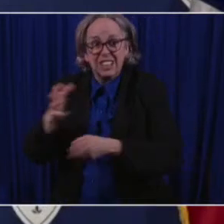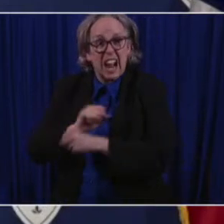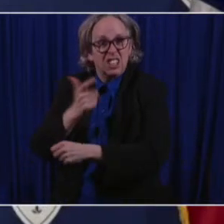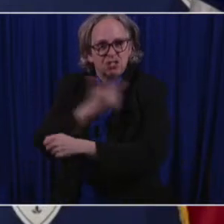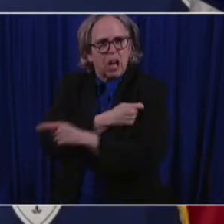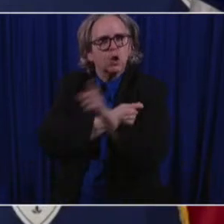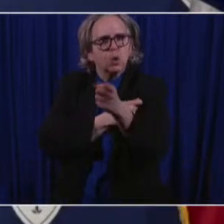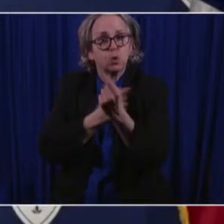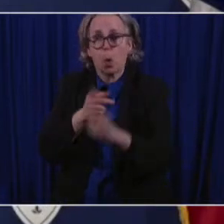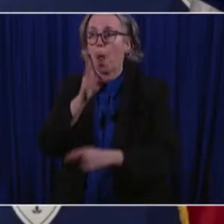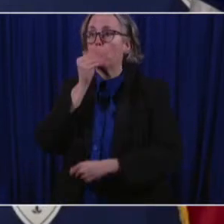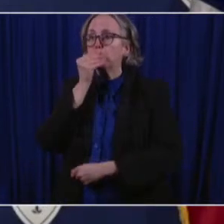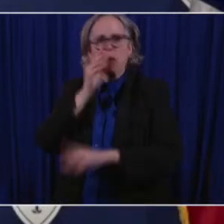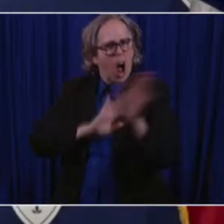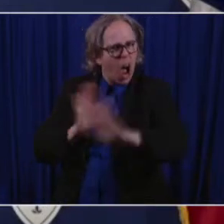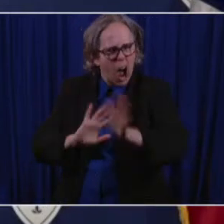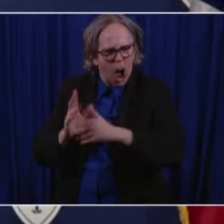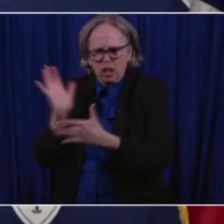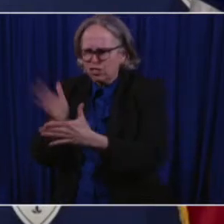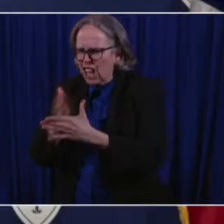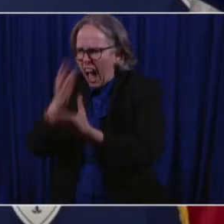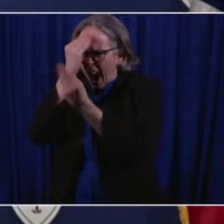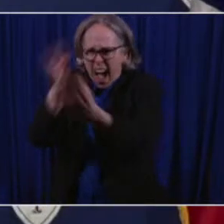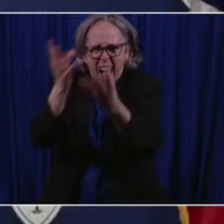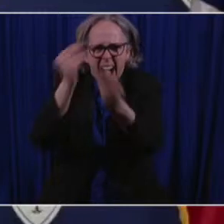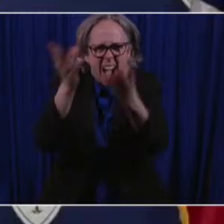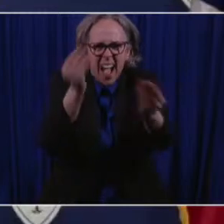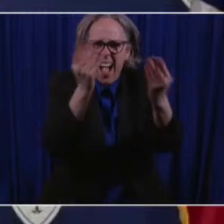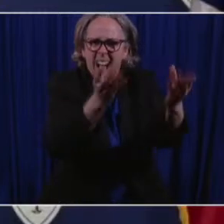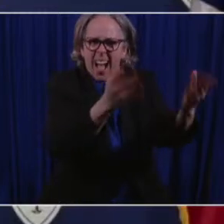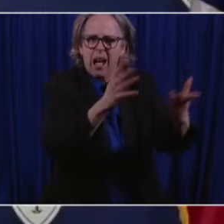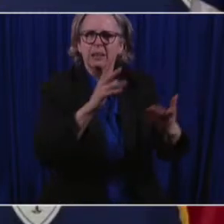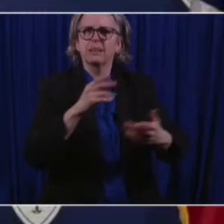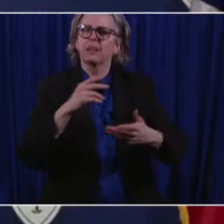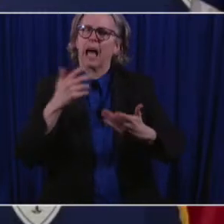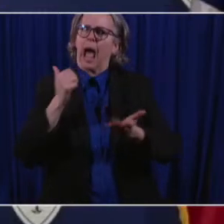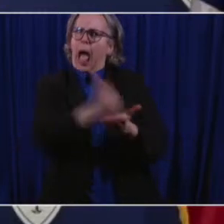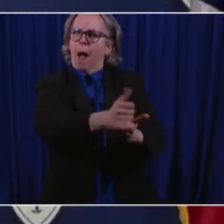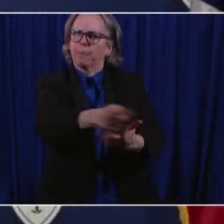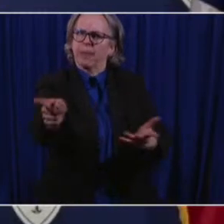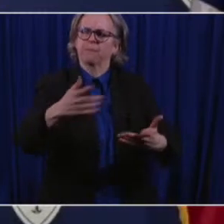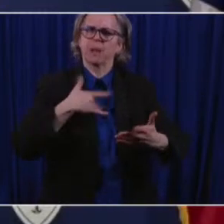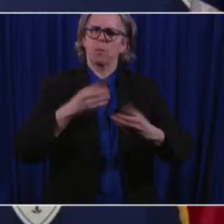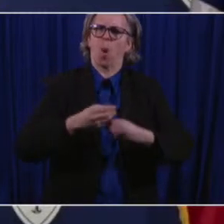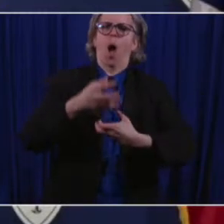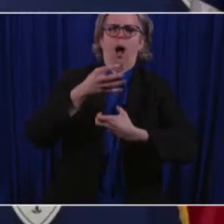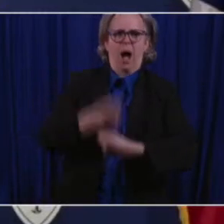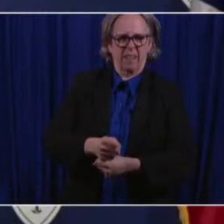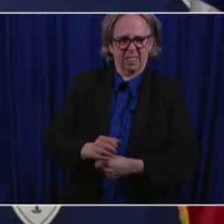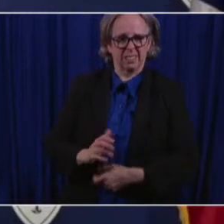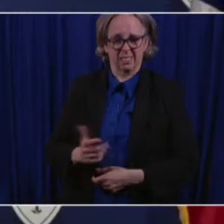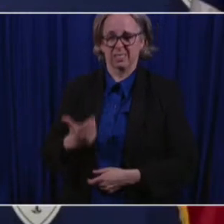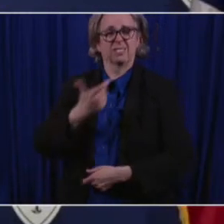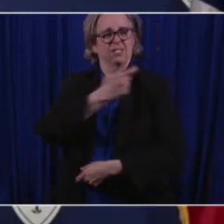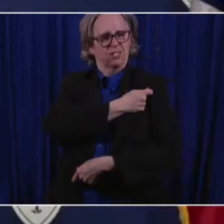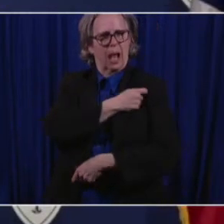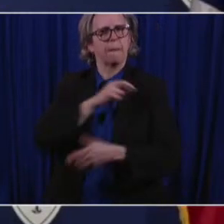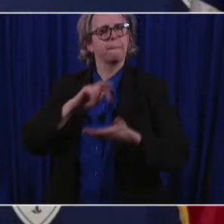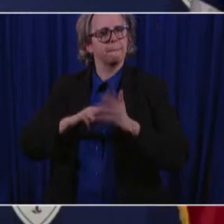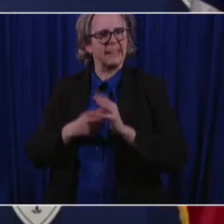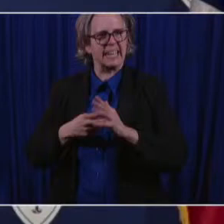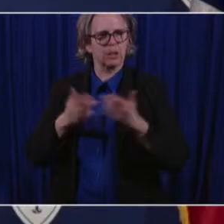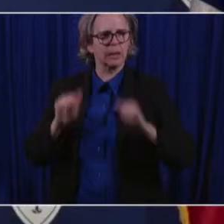what going to drive this is a ticket to freedom. This vaccine is a ticket to